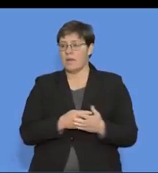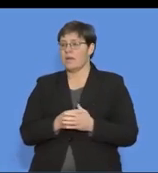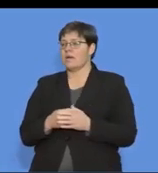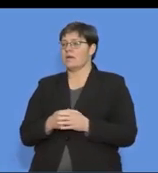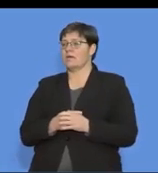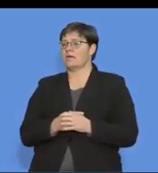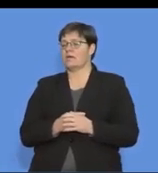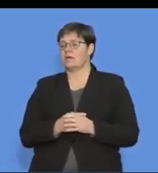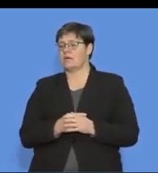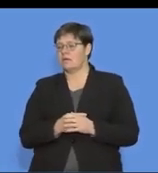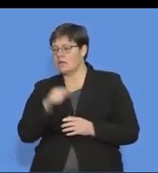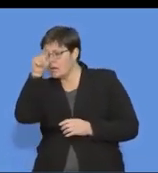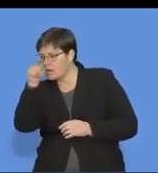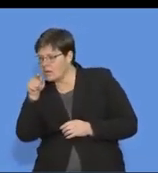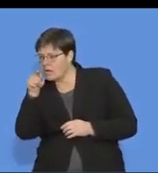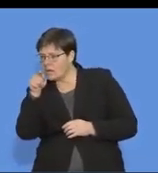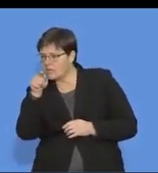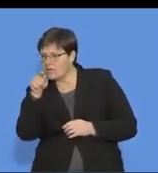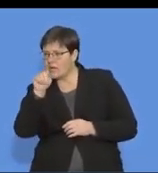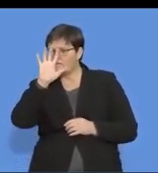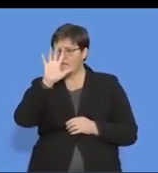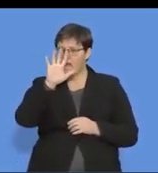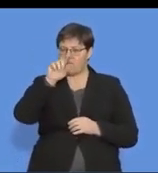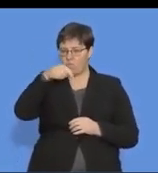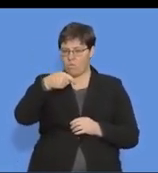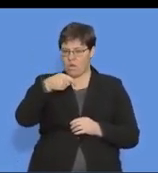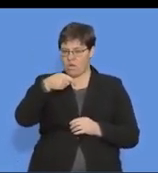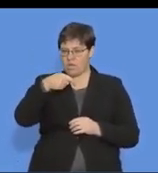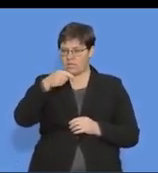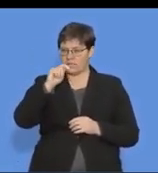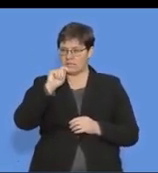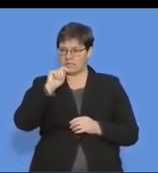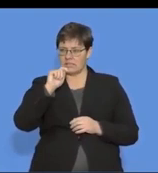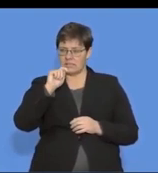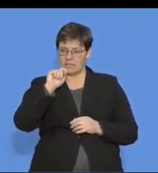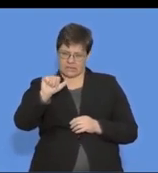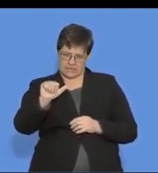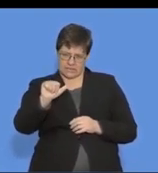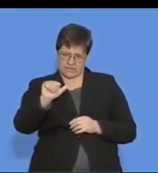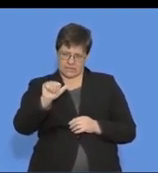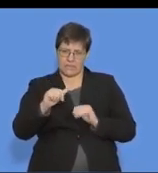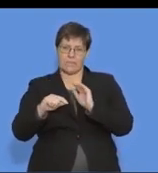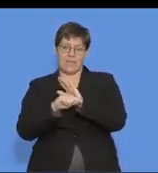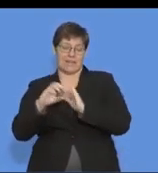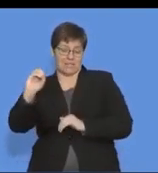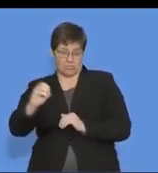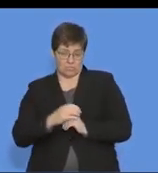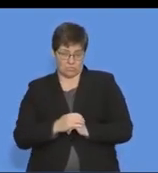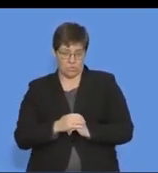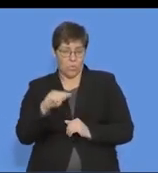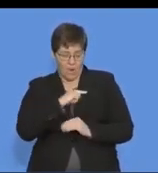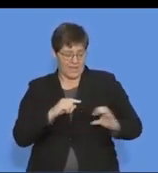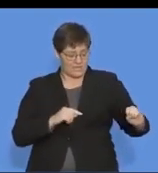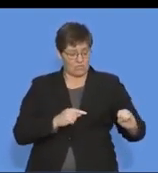the square of the distance, which is, in this case, 5.6, okay, minus